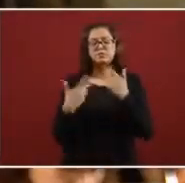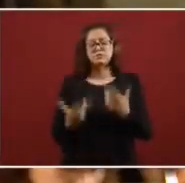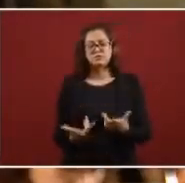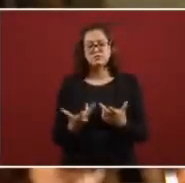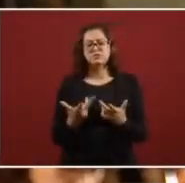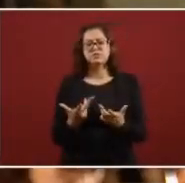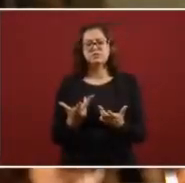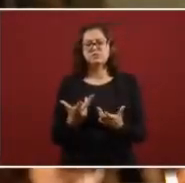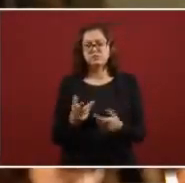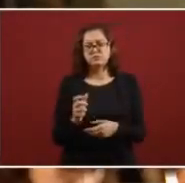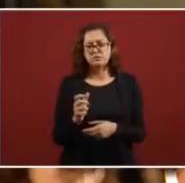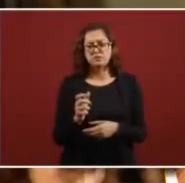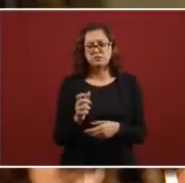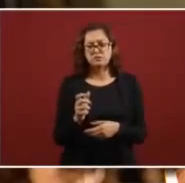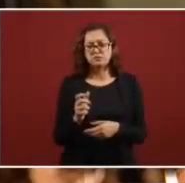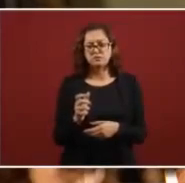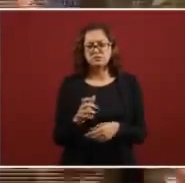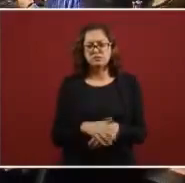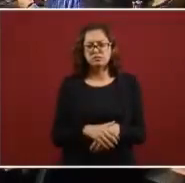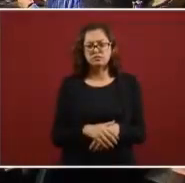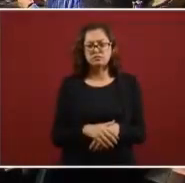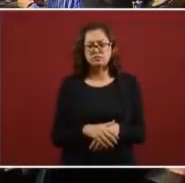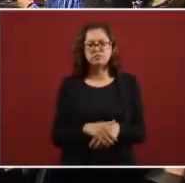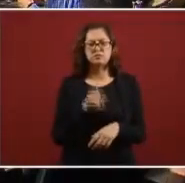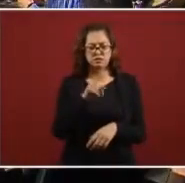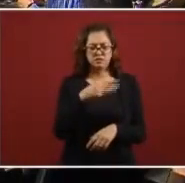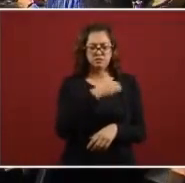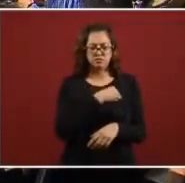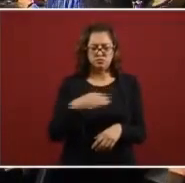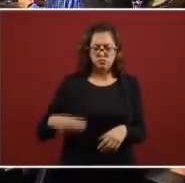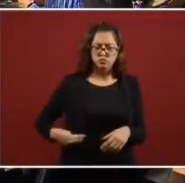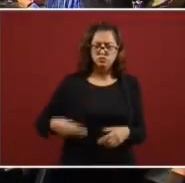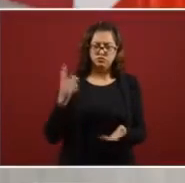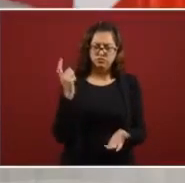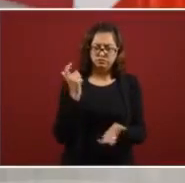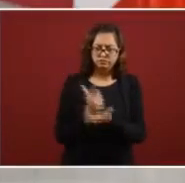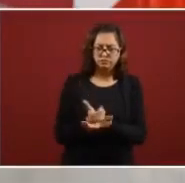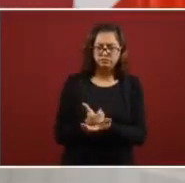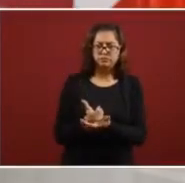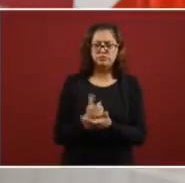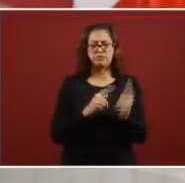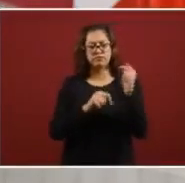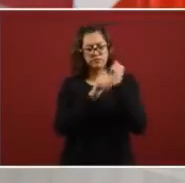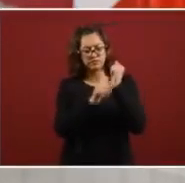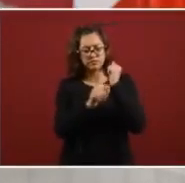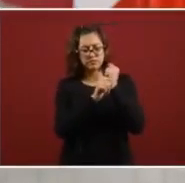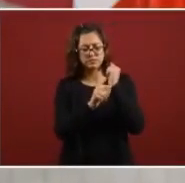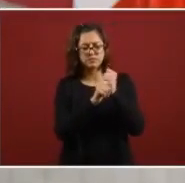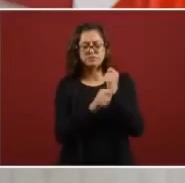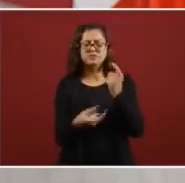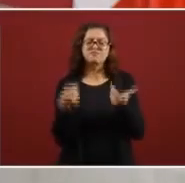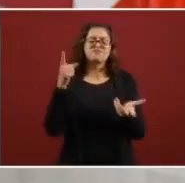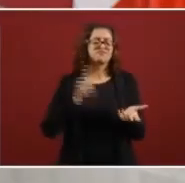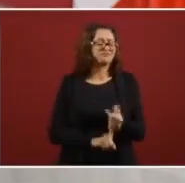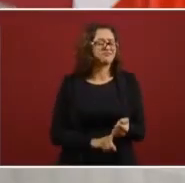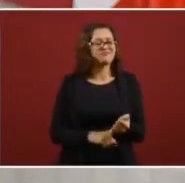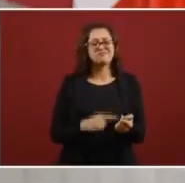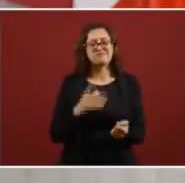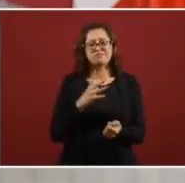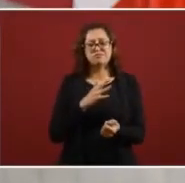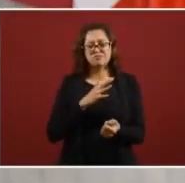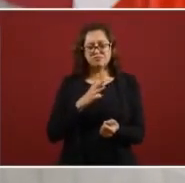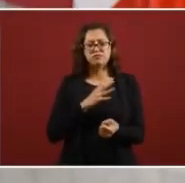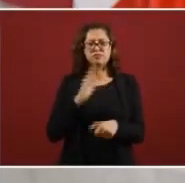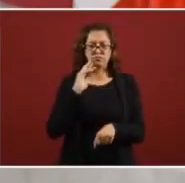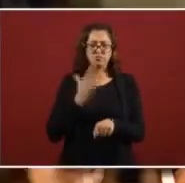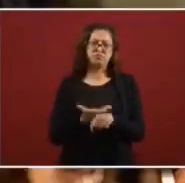And with all these risks, that the municipalities pay for those kind of vehicles.